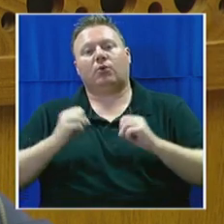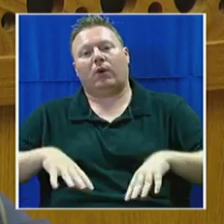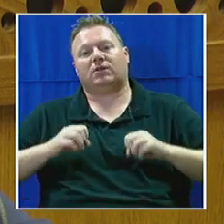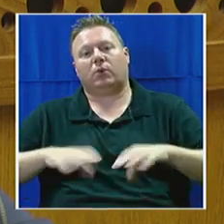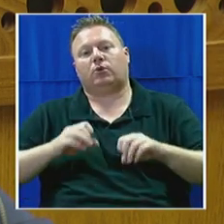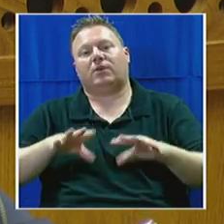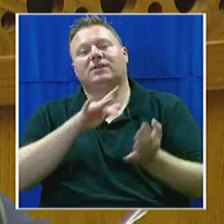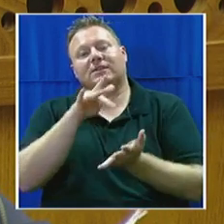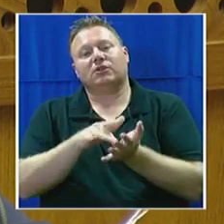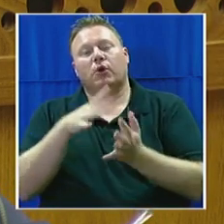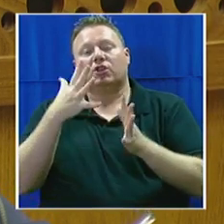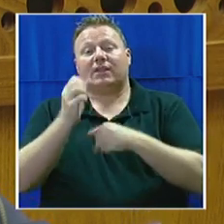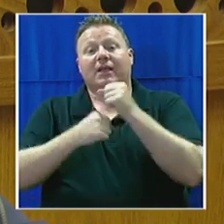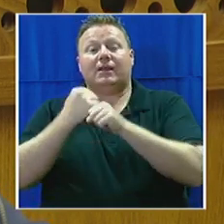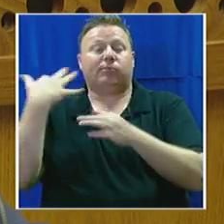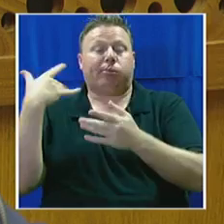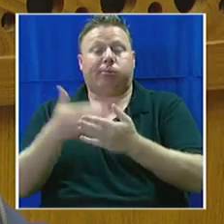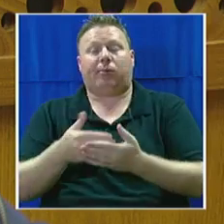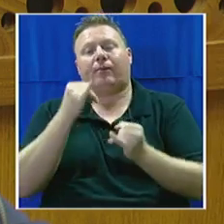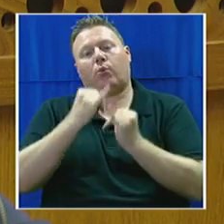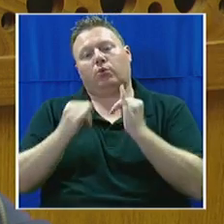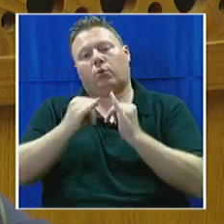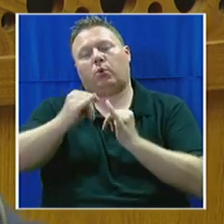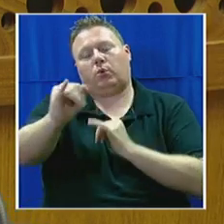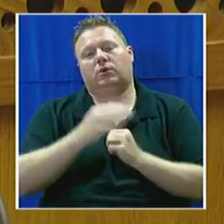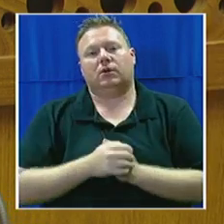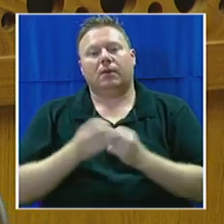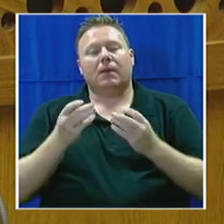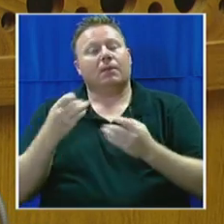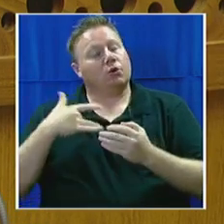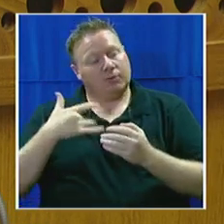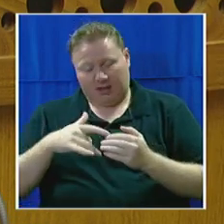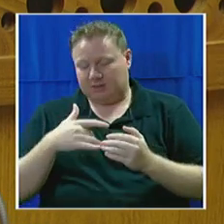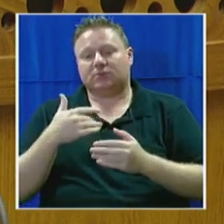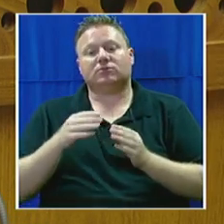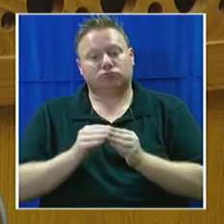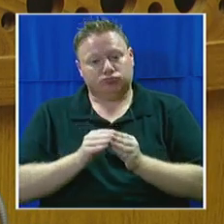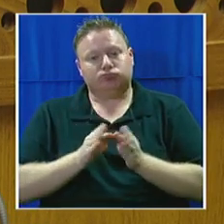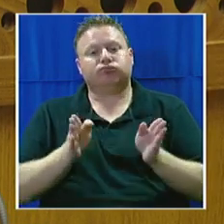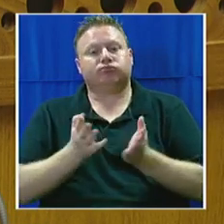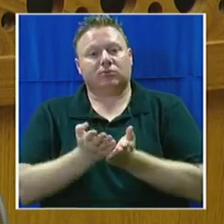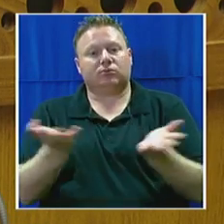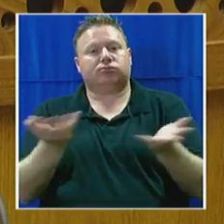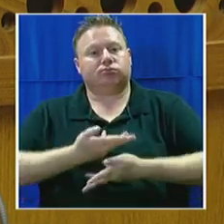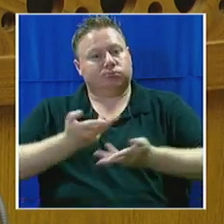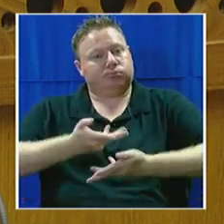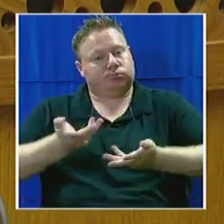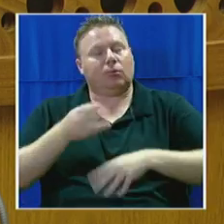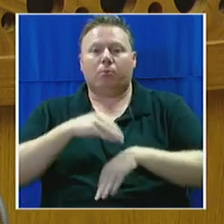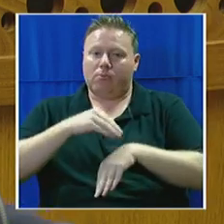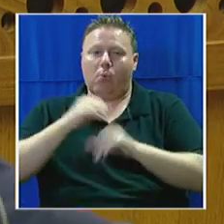the situation has worsened. Although many municipalities have been making some progress expanding the delivery of services to more